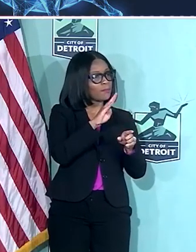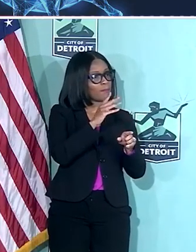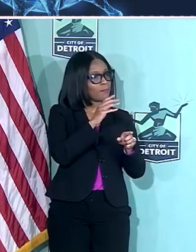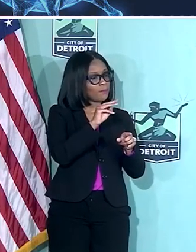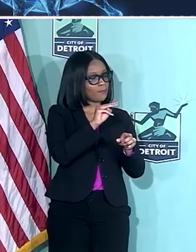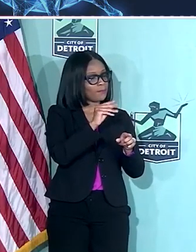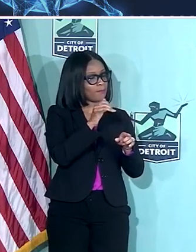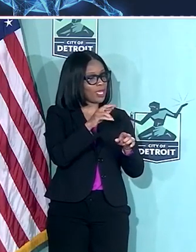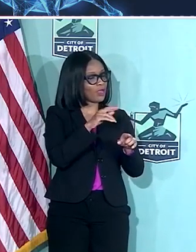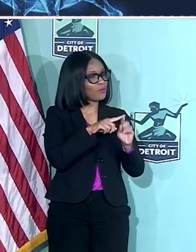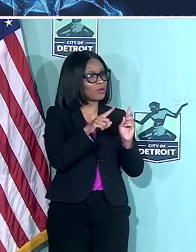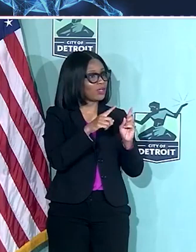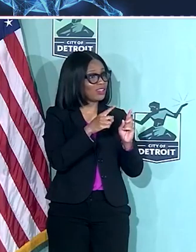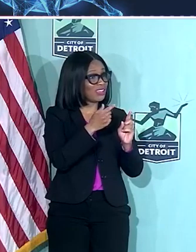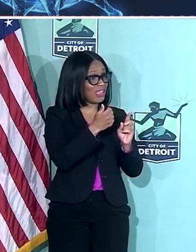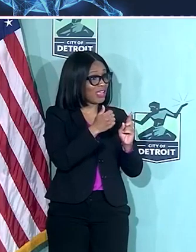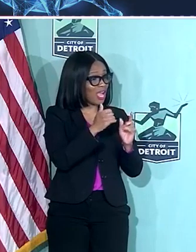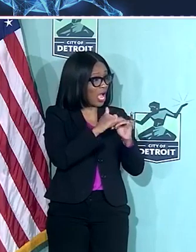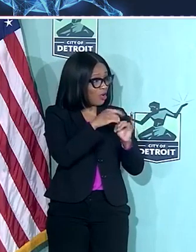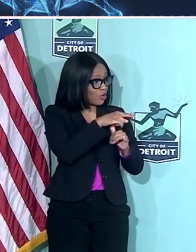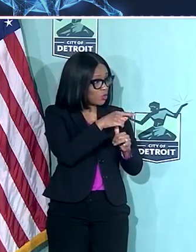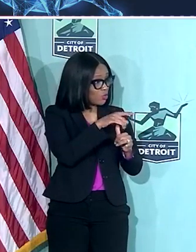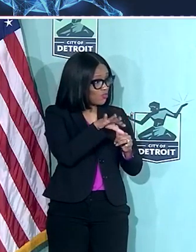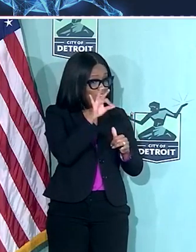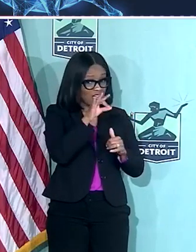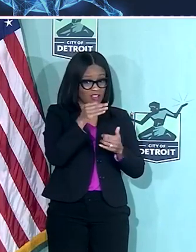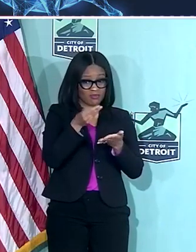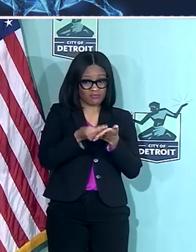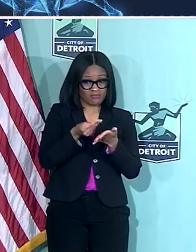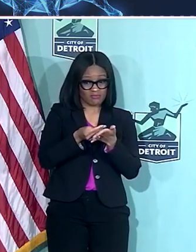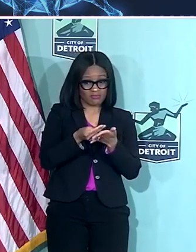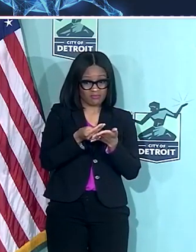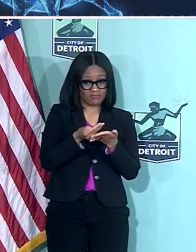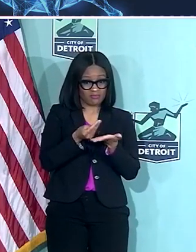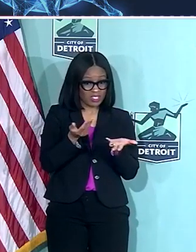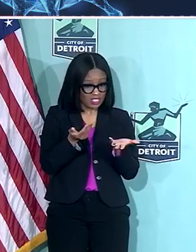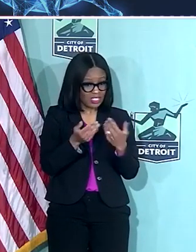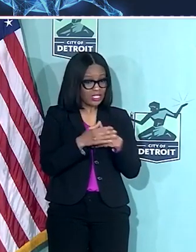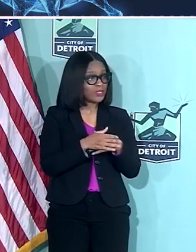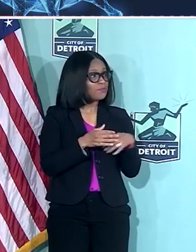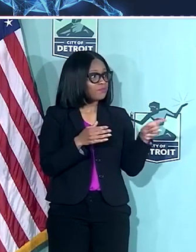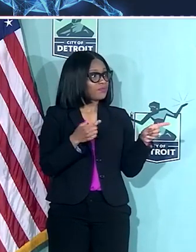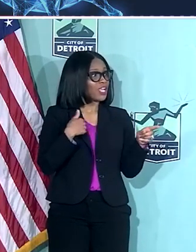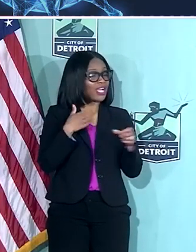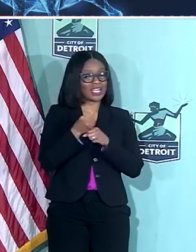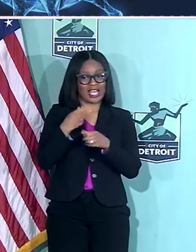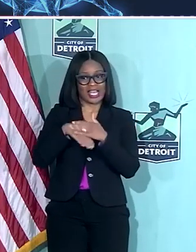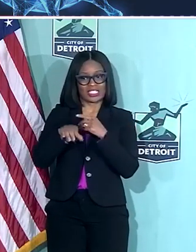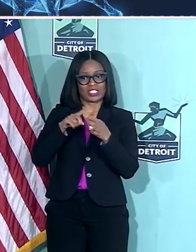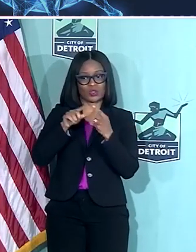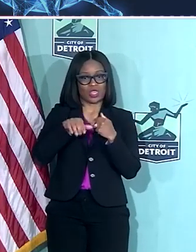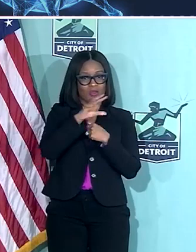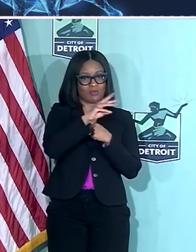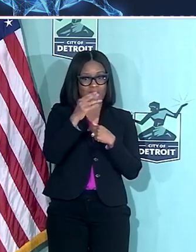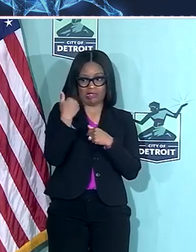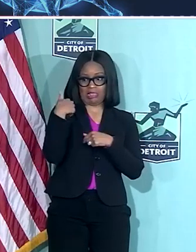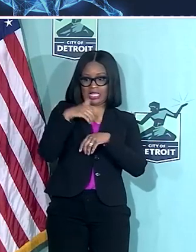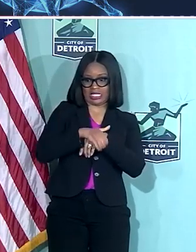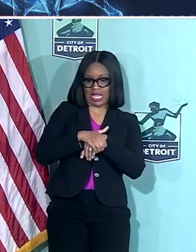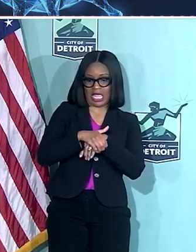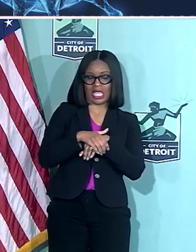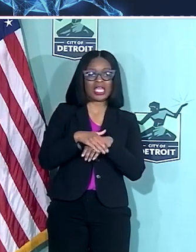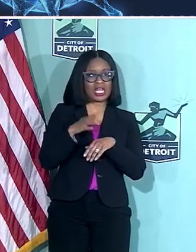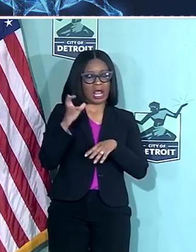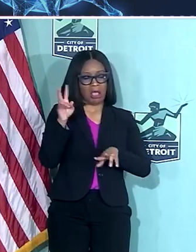financial assistance, et cetera, that are going to be on the website? So I received access to the site just last night, and I was able to overlook it. And